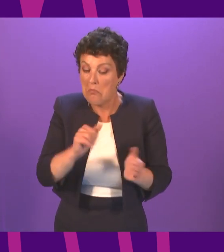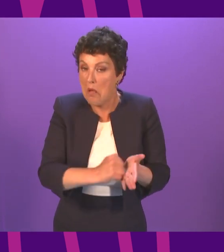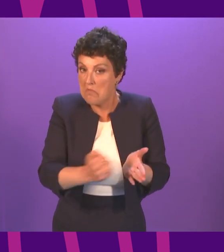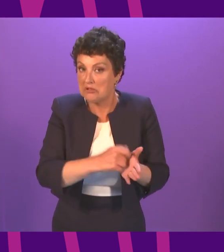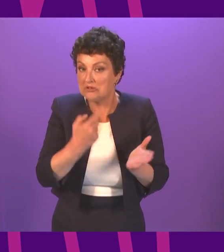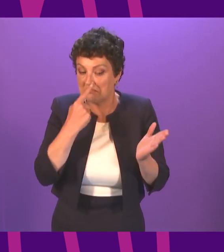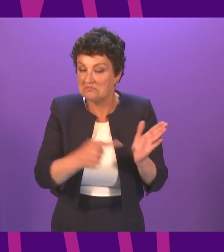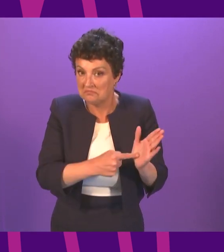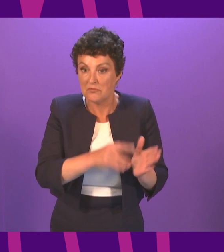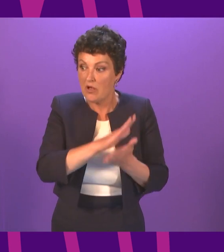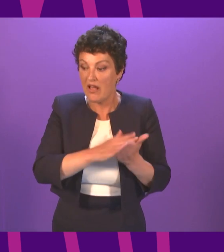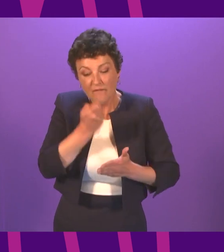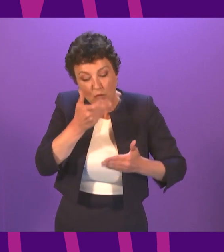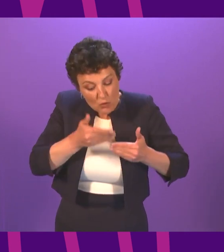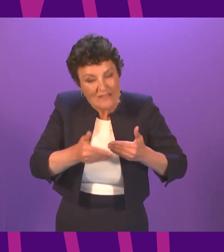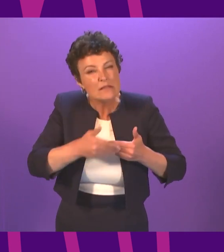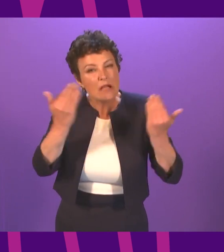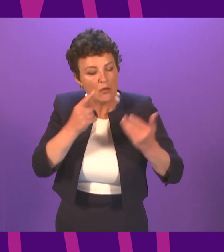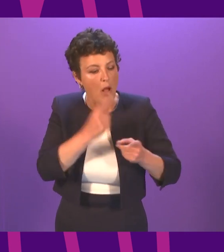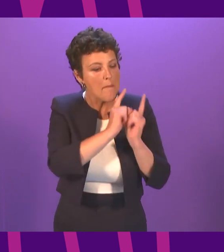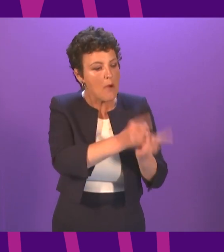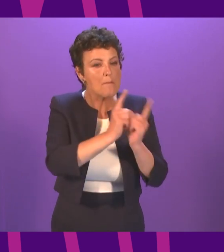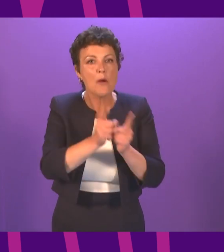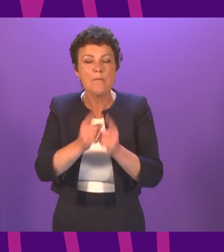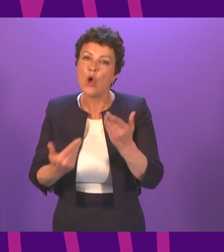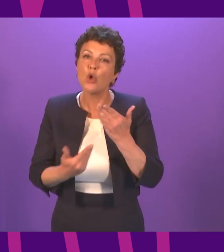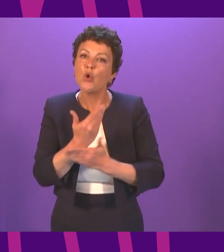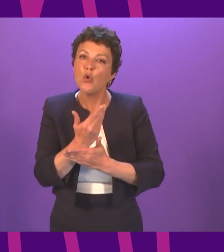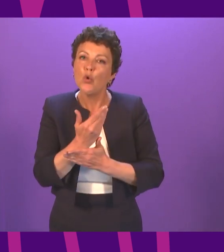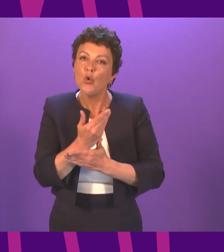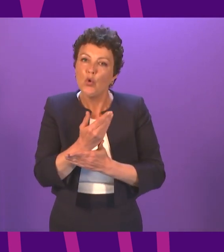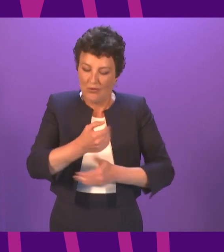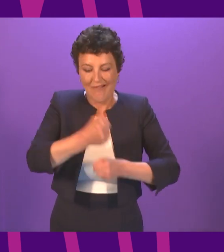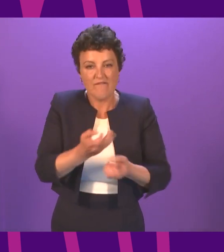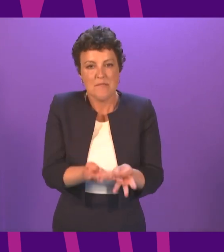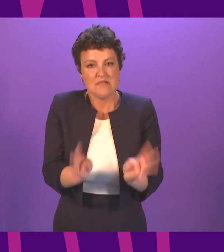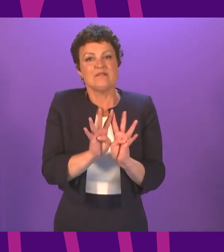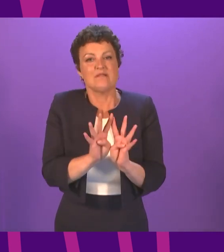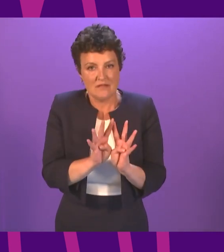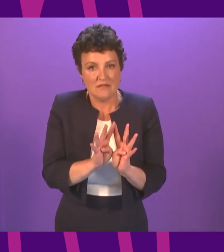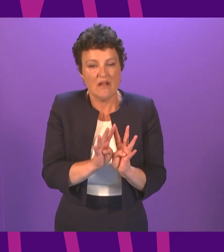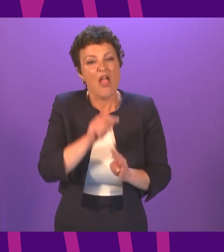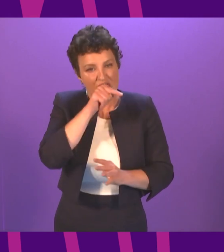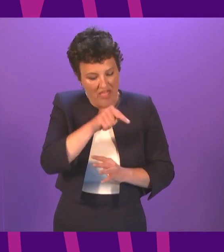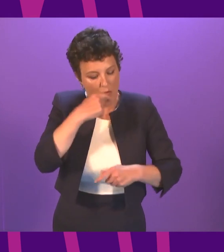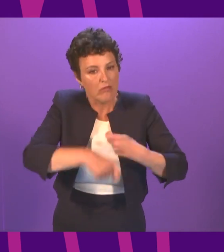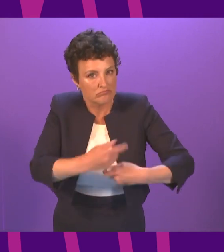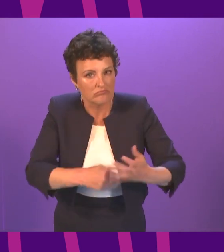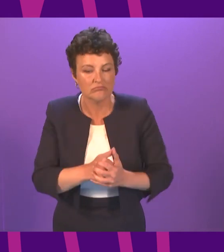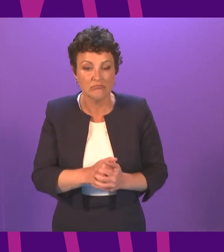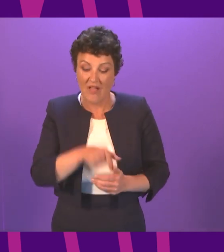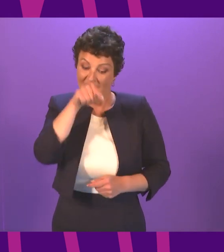be charged with delivering it at pace. Amongst many other initiatives, it will prioritise completing